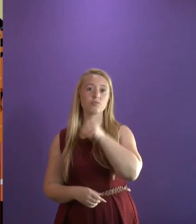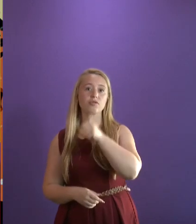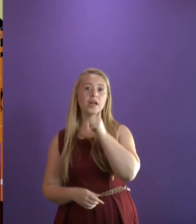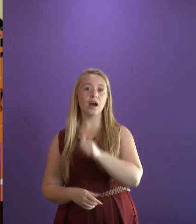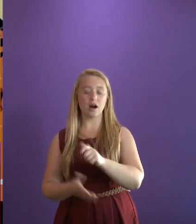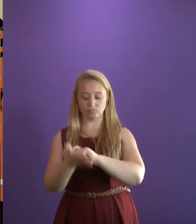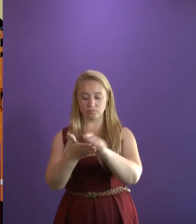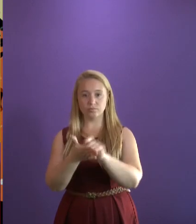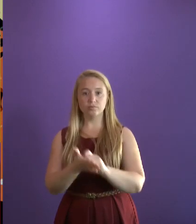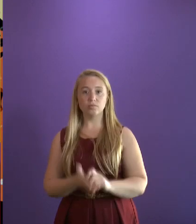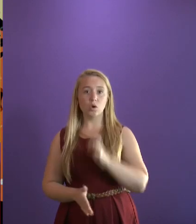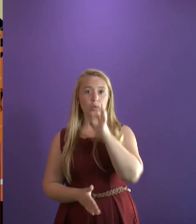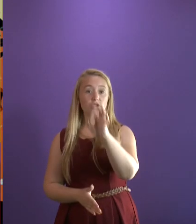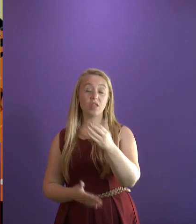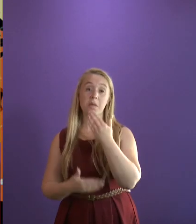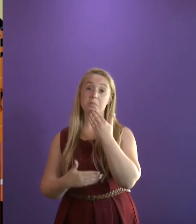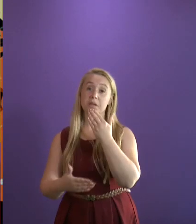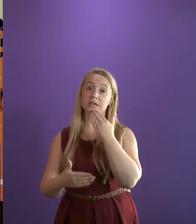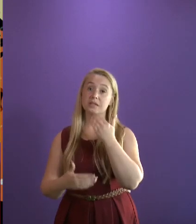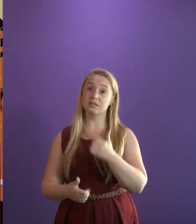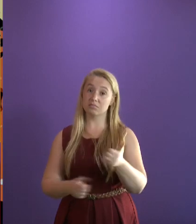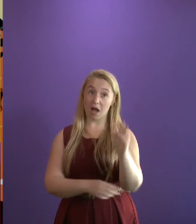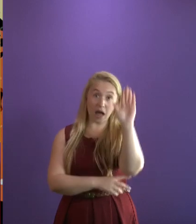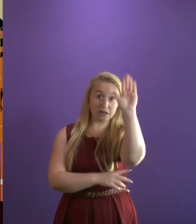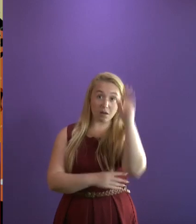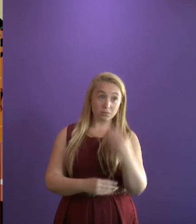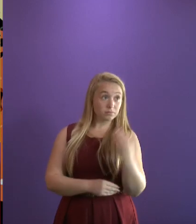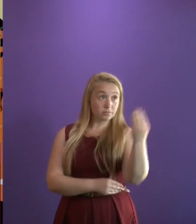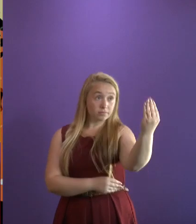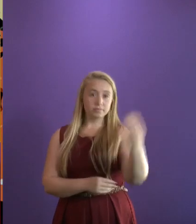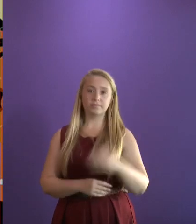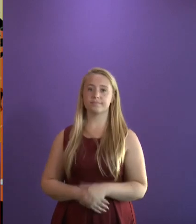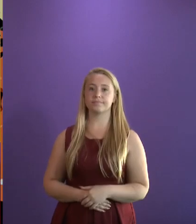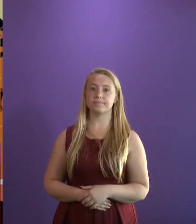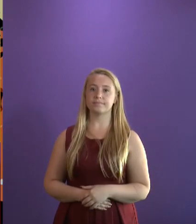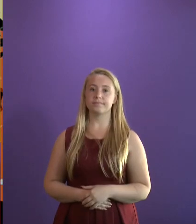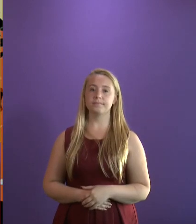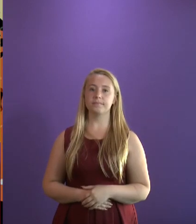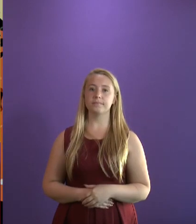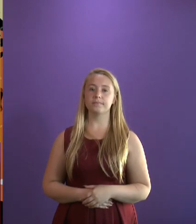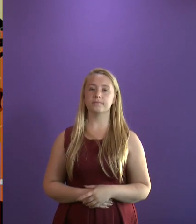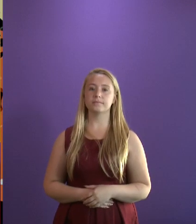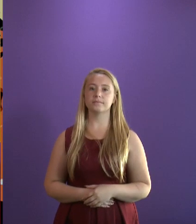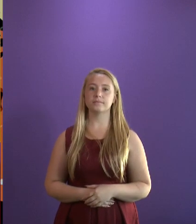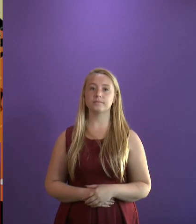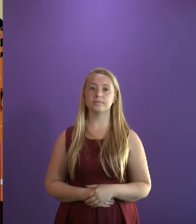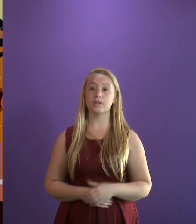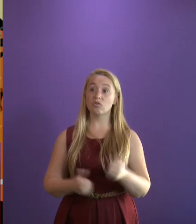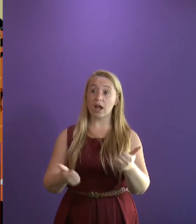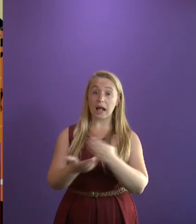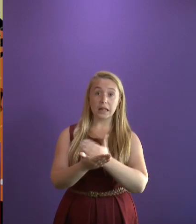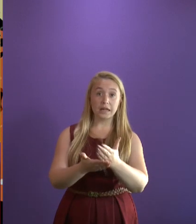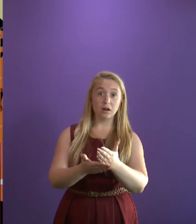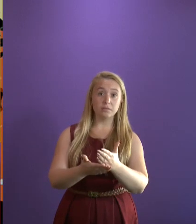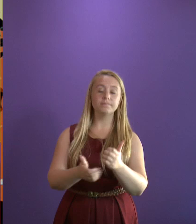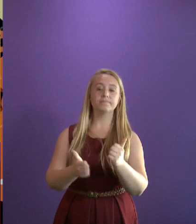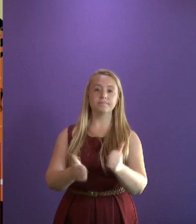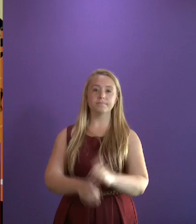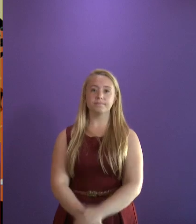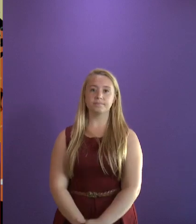write down a question, please do so. Stick your hand up in the air, someone will collect it and bring them down to me. Is that all clear? Is everybody okay